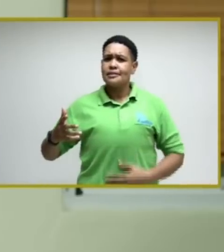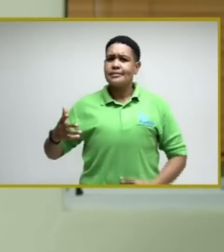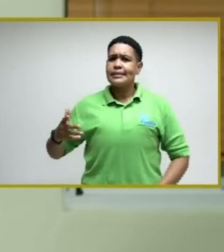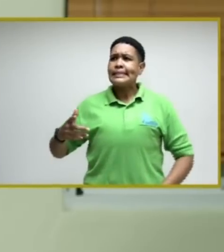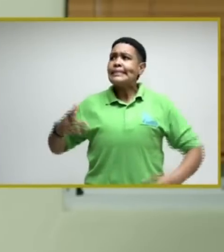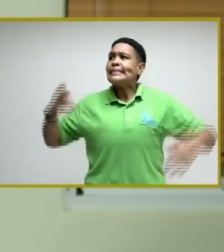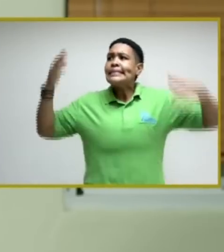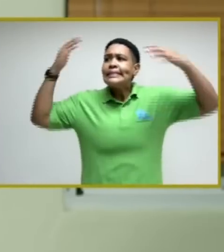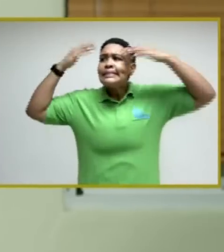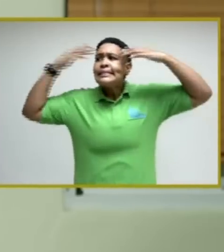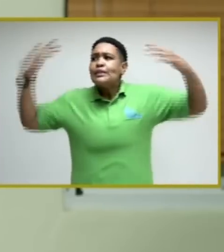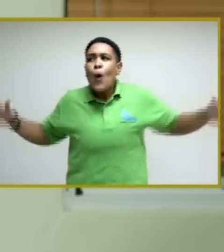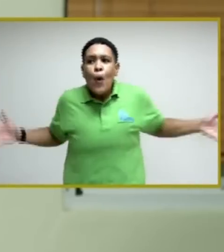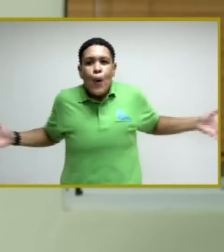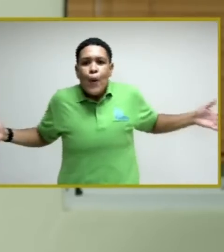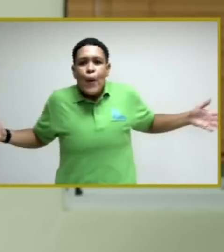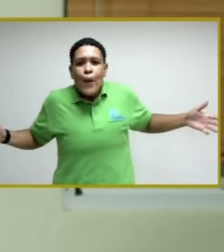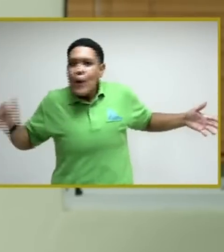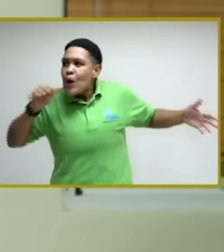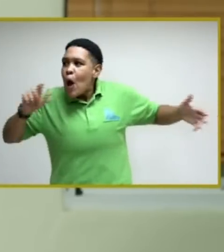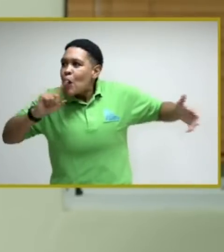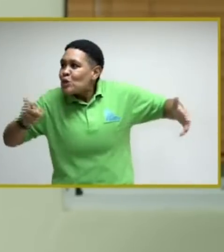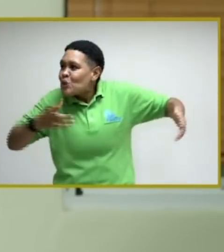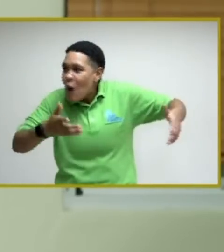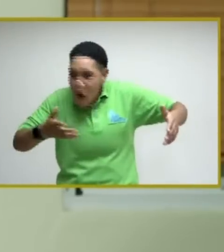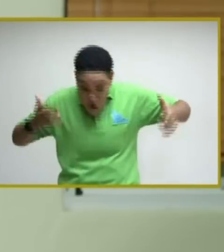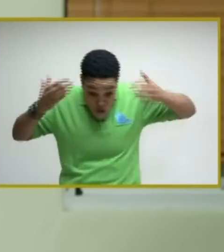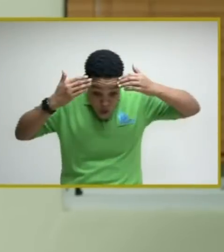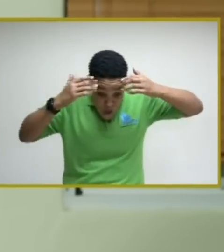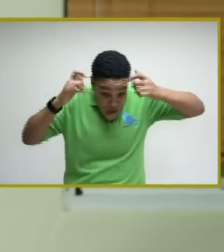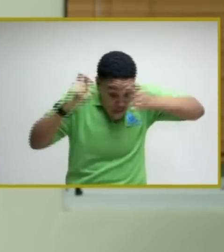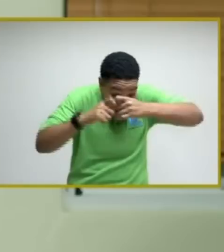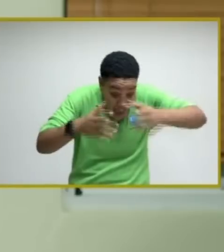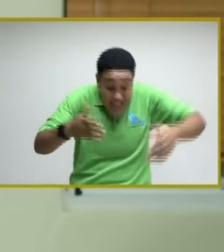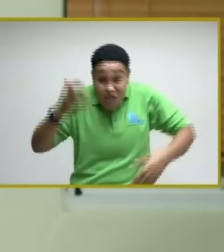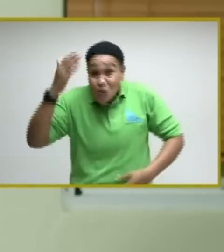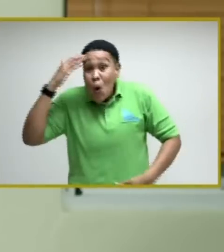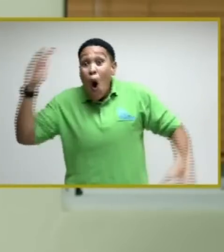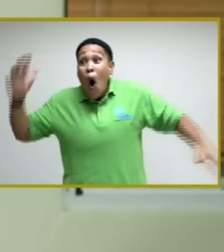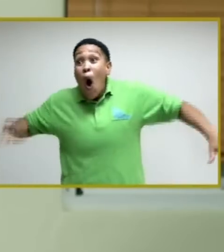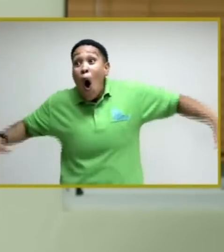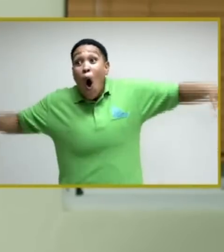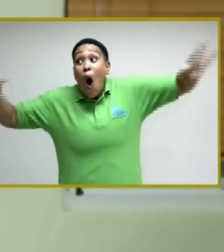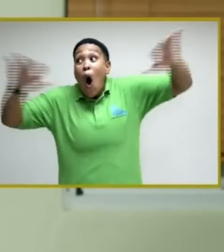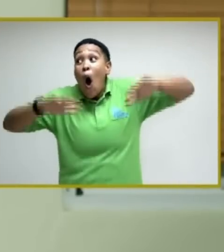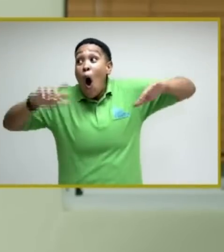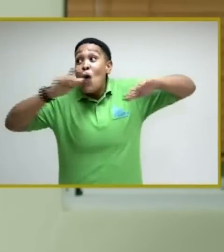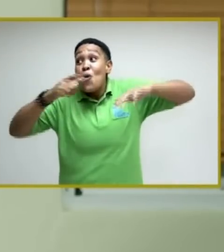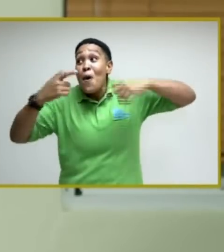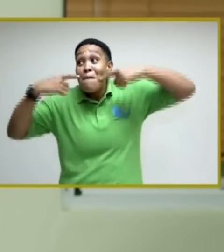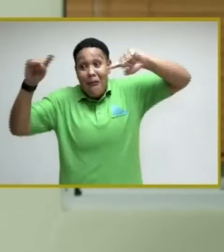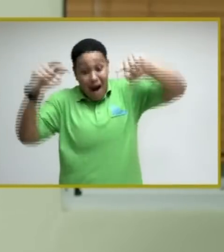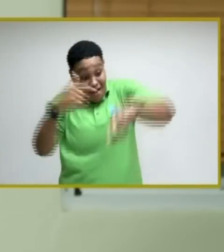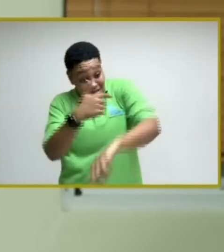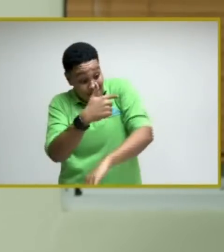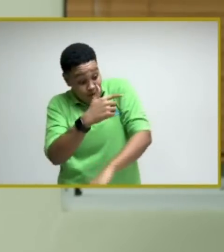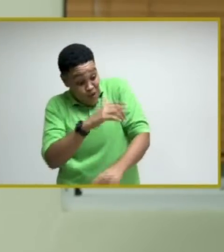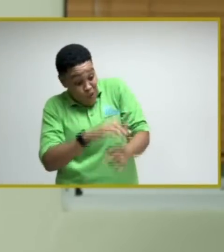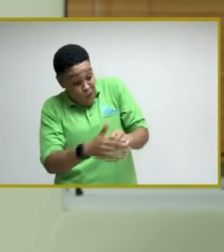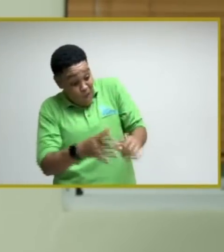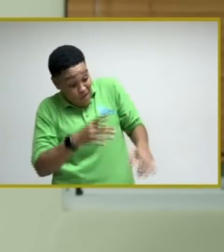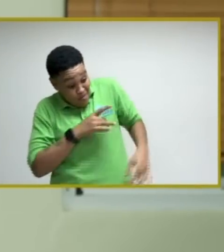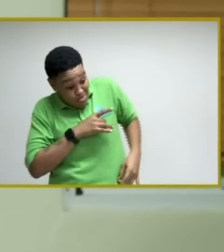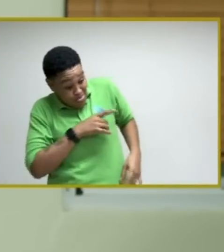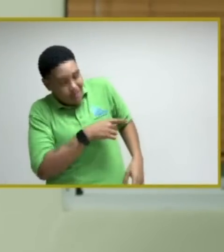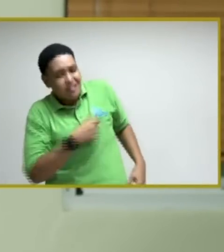unpredictable. And so we can't say for sure that everybody that would have been exposed would have had